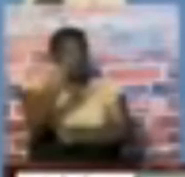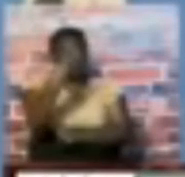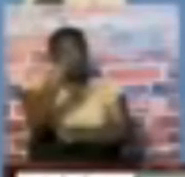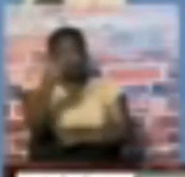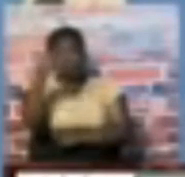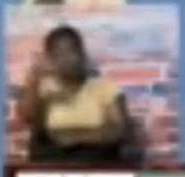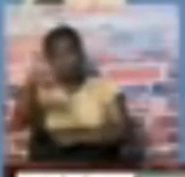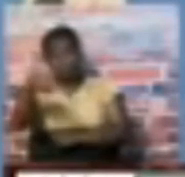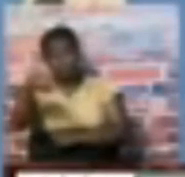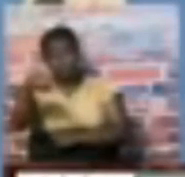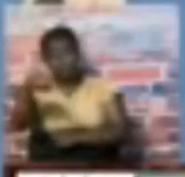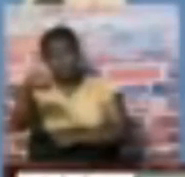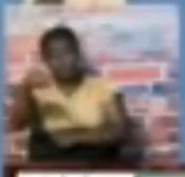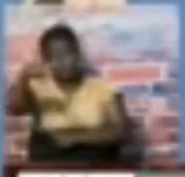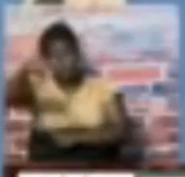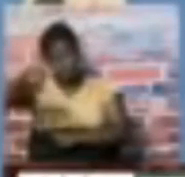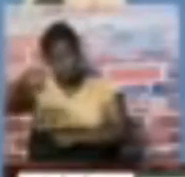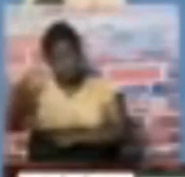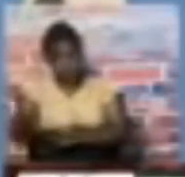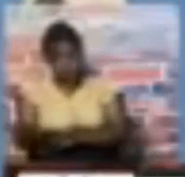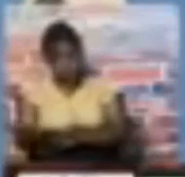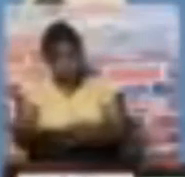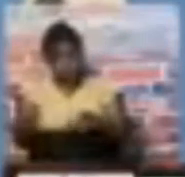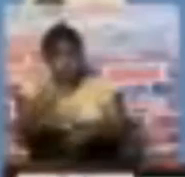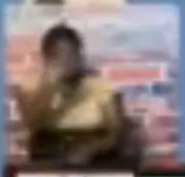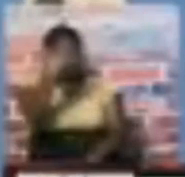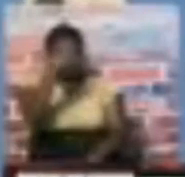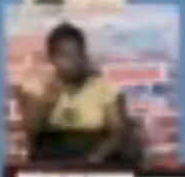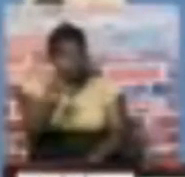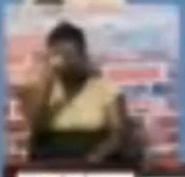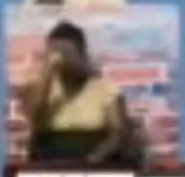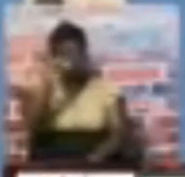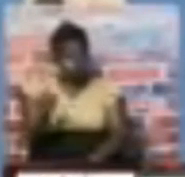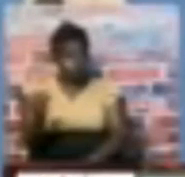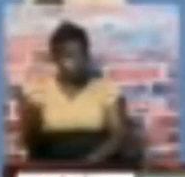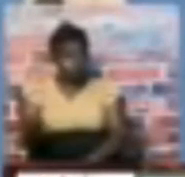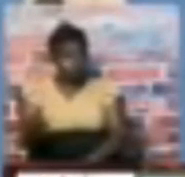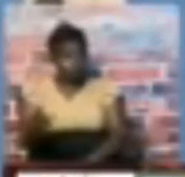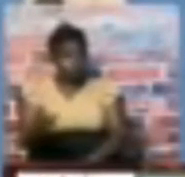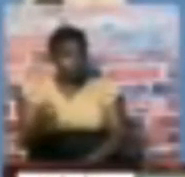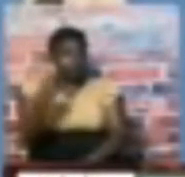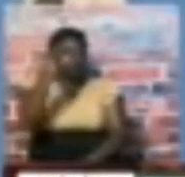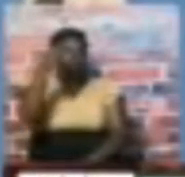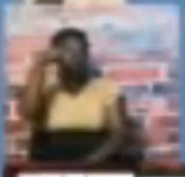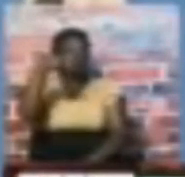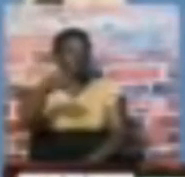2.7. So when I made 50% of that, this is the 1.4.